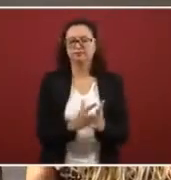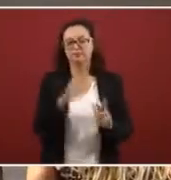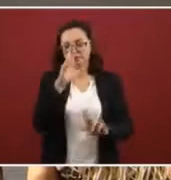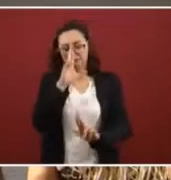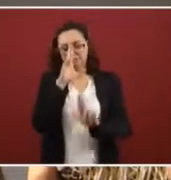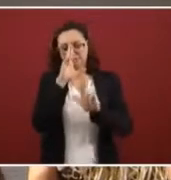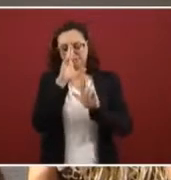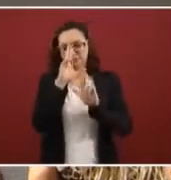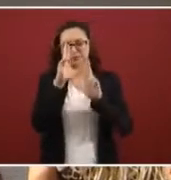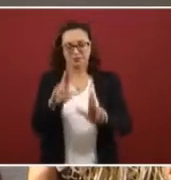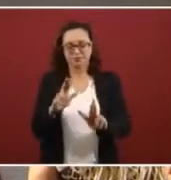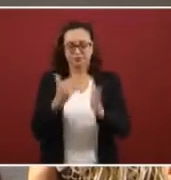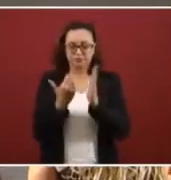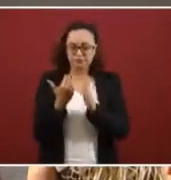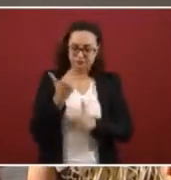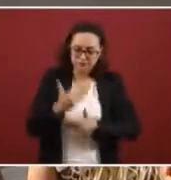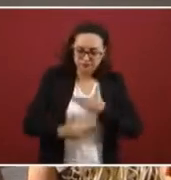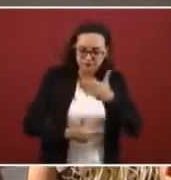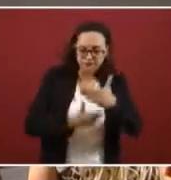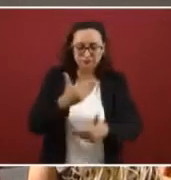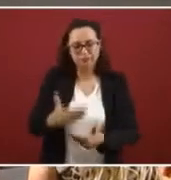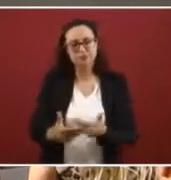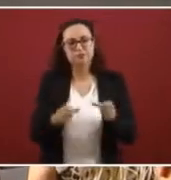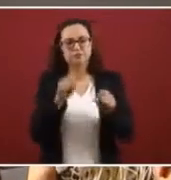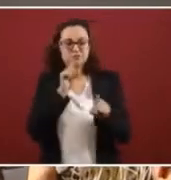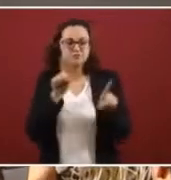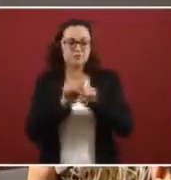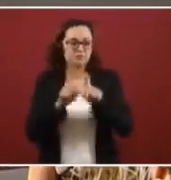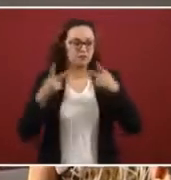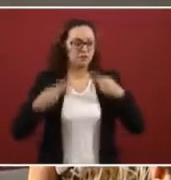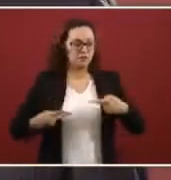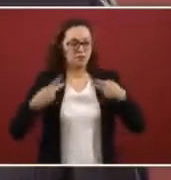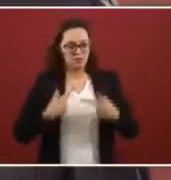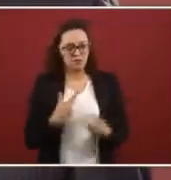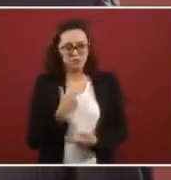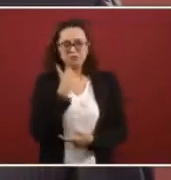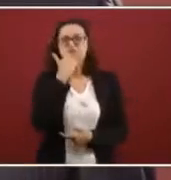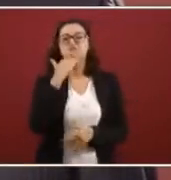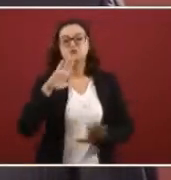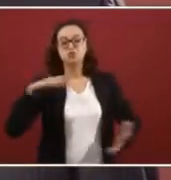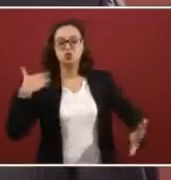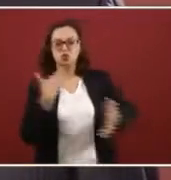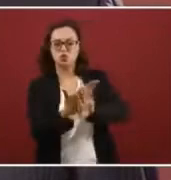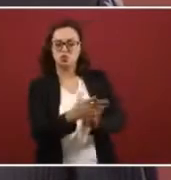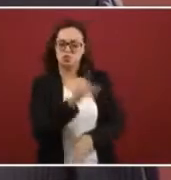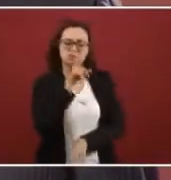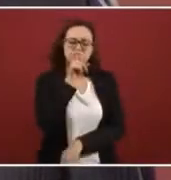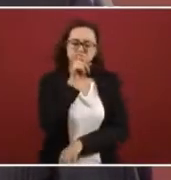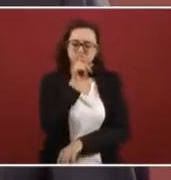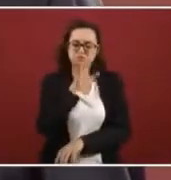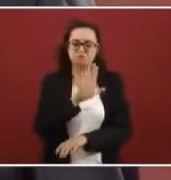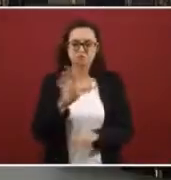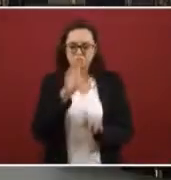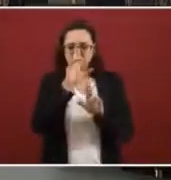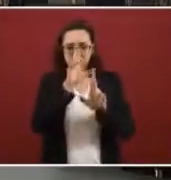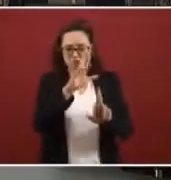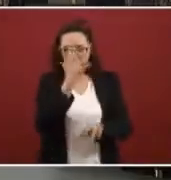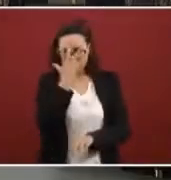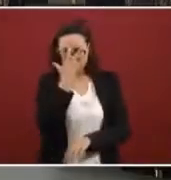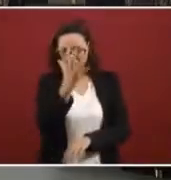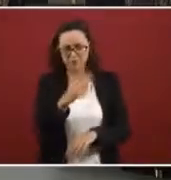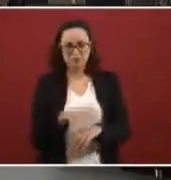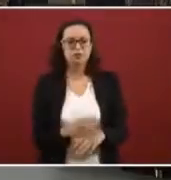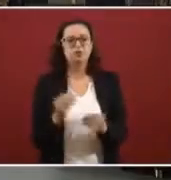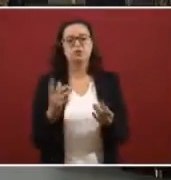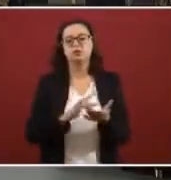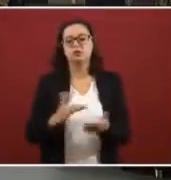and not affecting the dignity of the people, acting seriously and